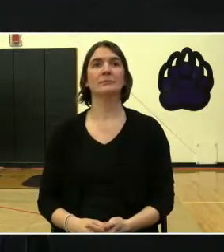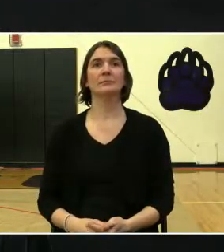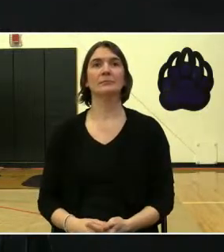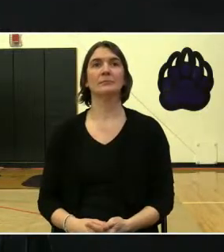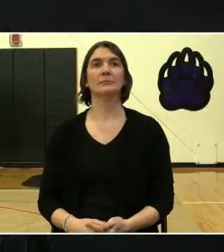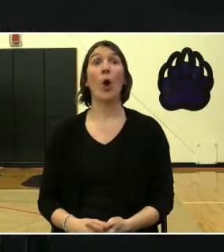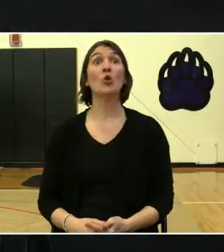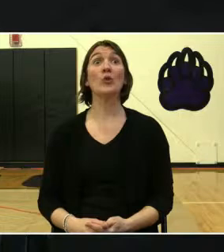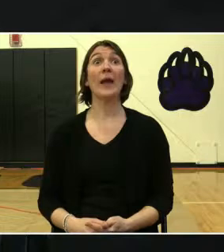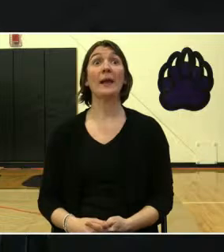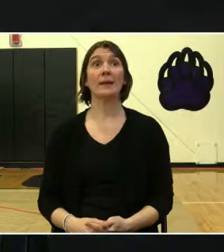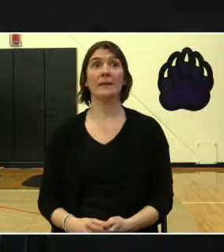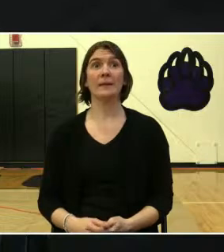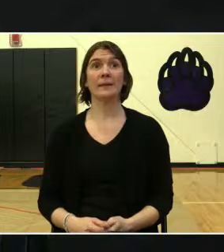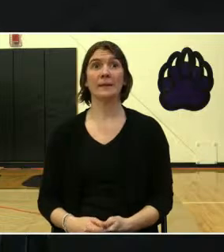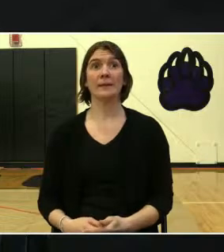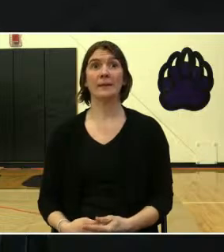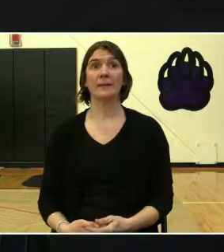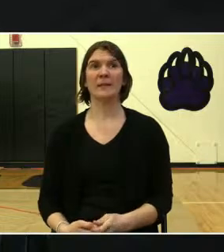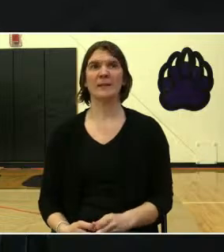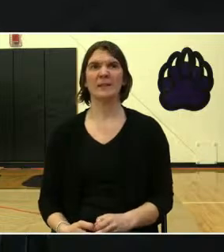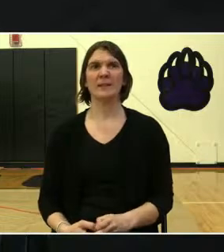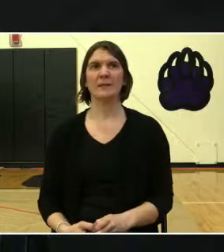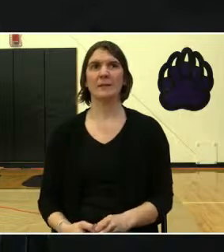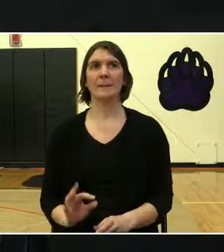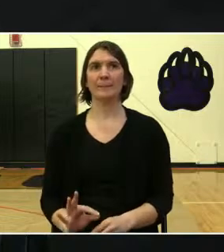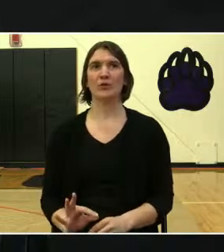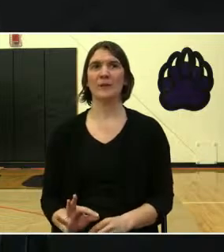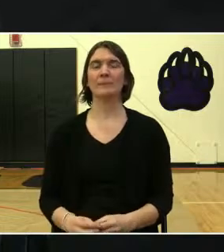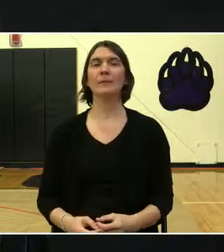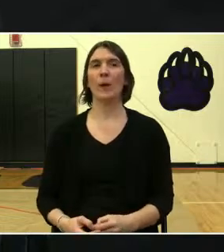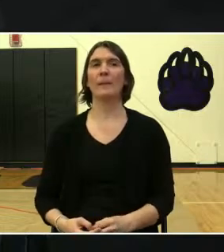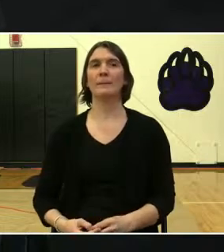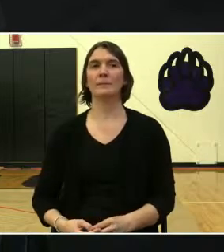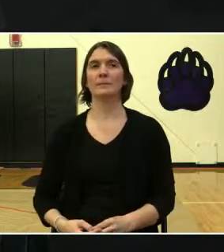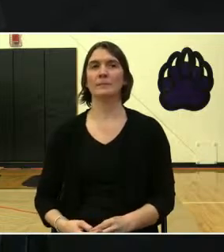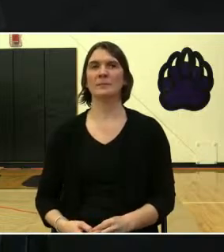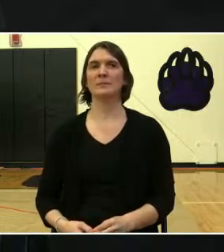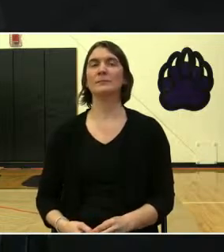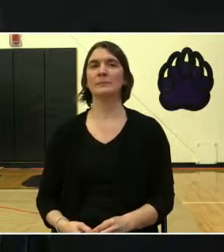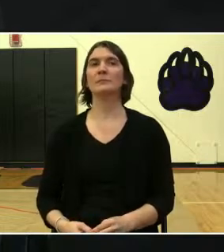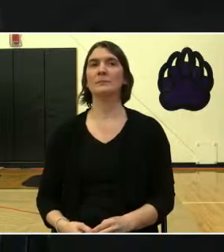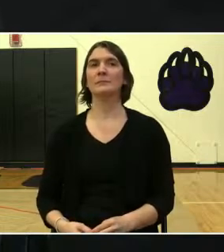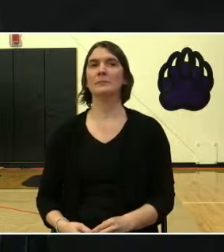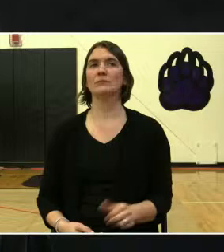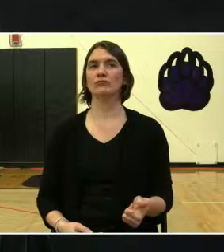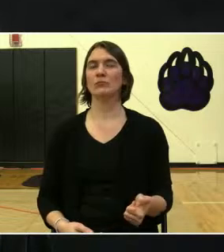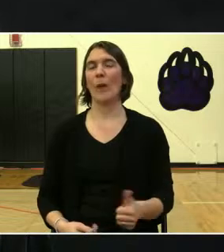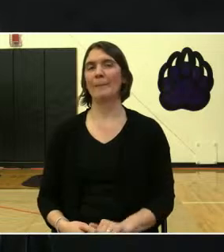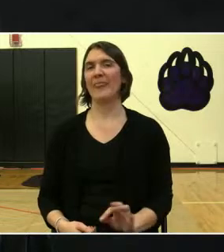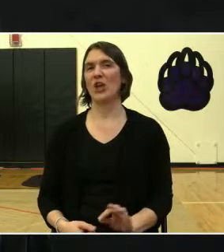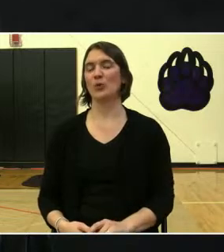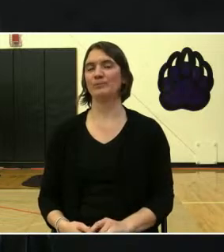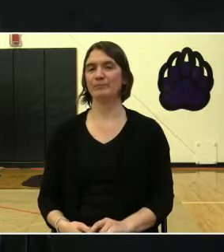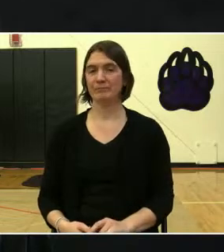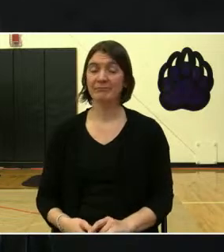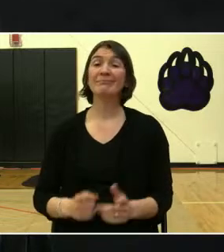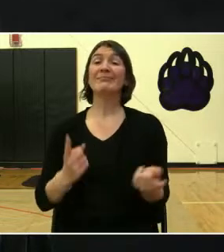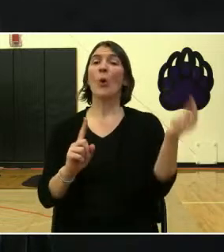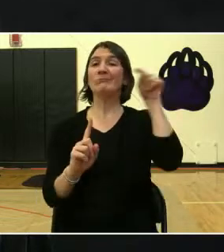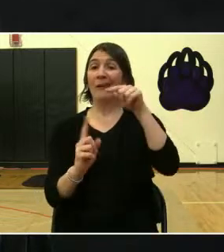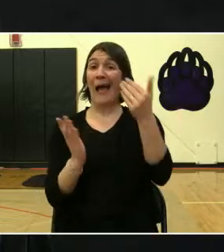continuing question is on the Carville amendment to reduce the amount of funding going to Street Paving and capital Road